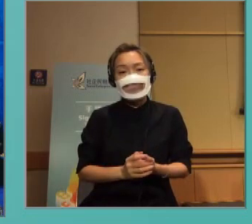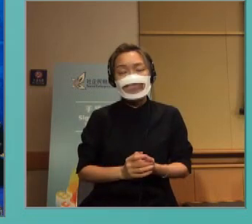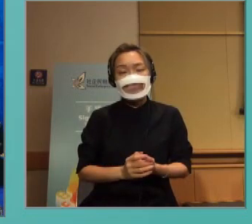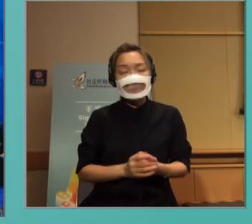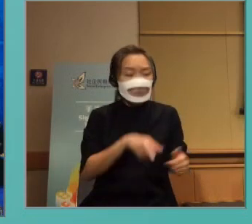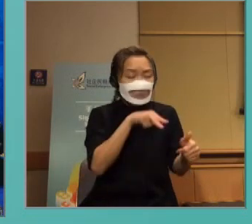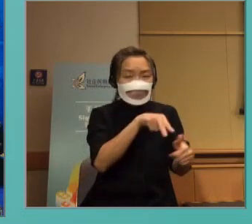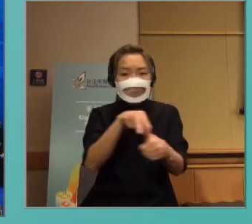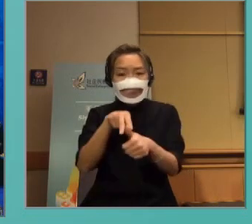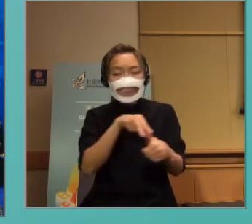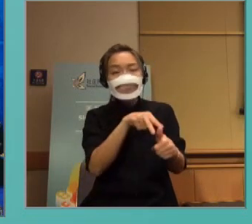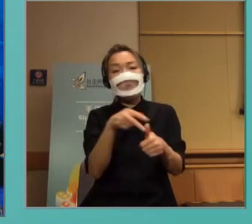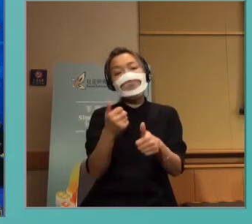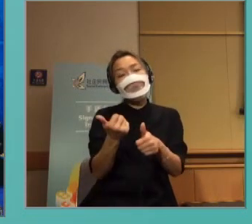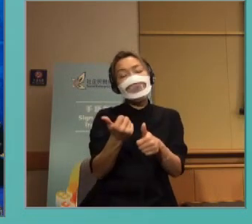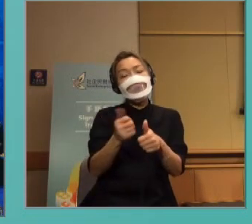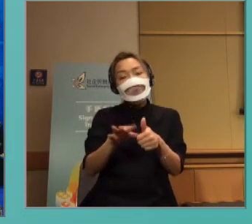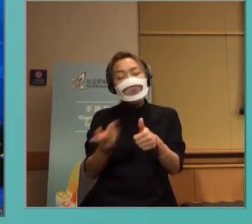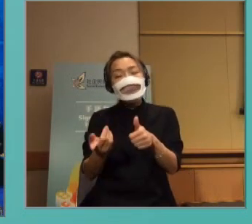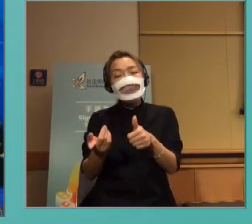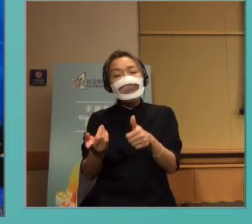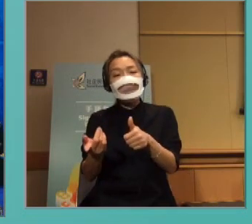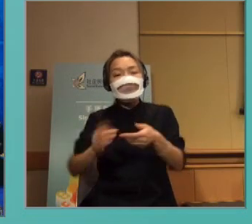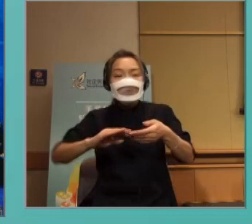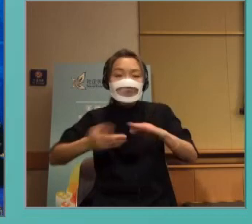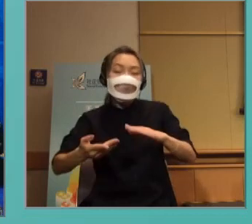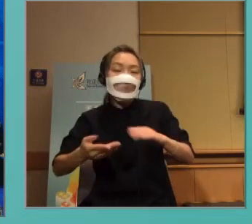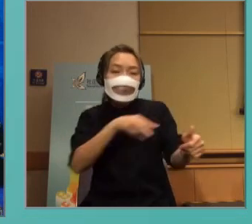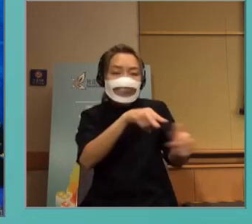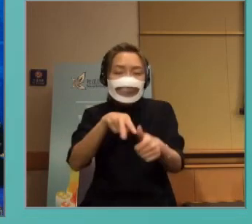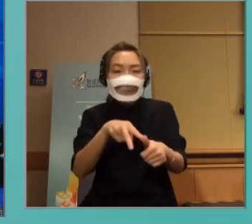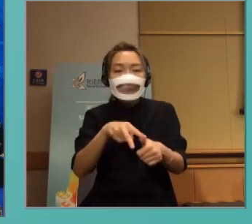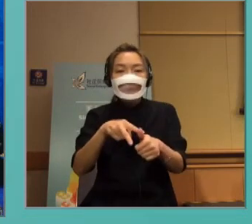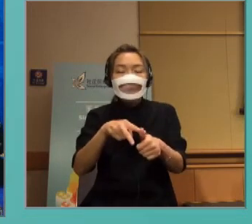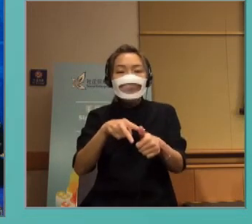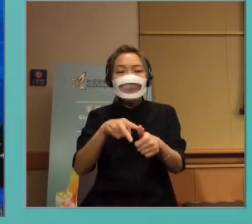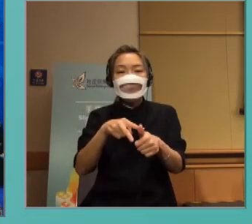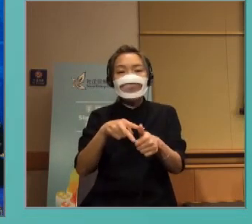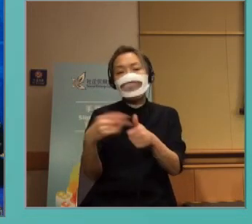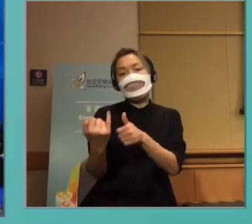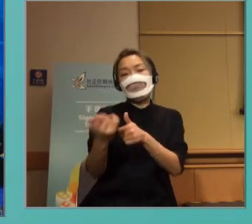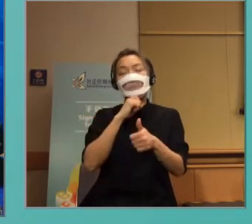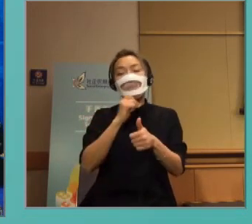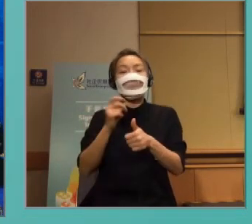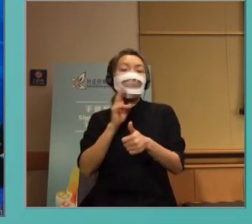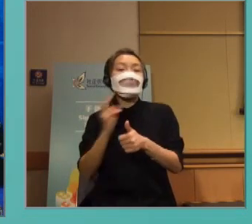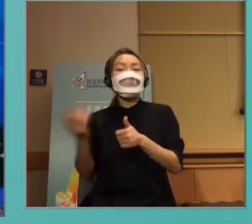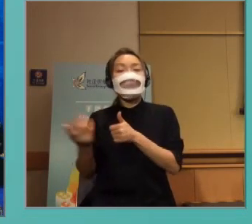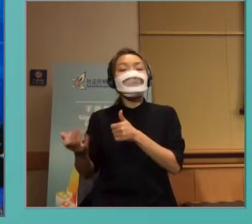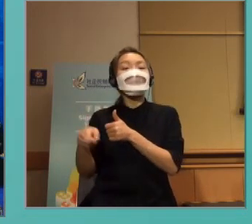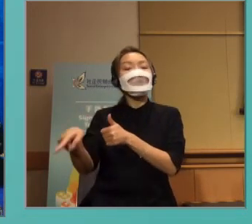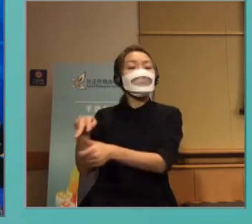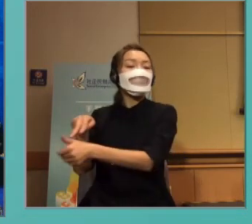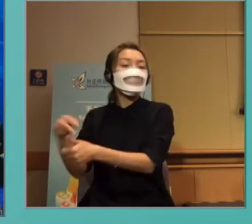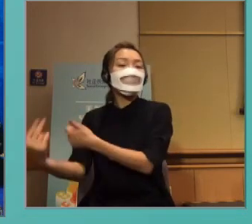happened with the GDPR in Europe, it was with good intentions, which is basically to protect data privacy, to ensure that big tech companies don't abuse their data